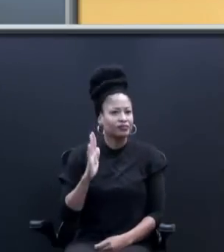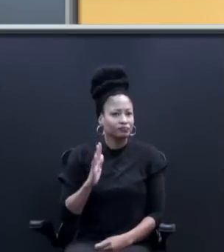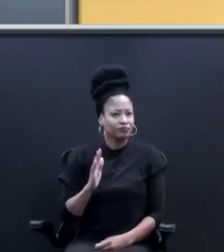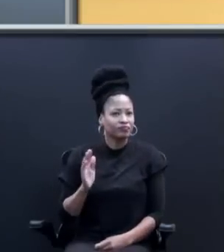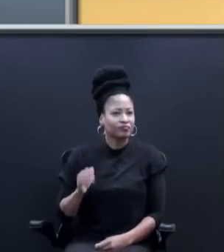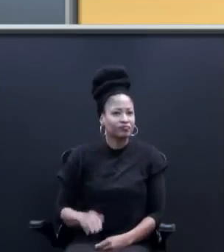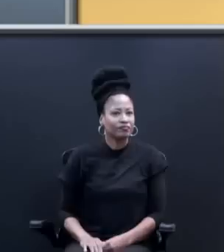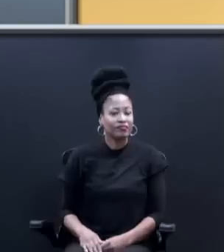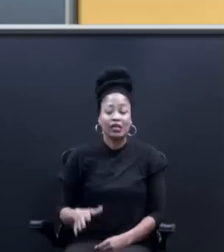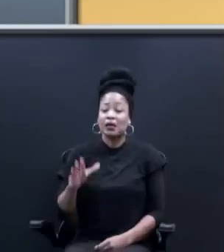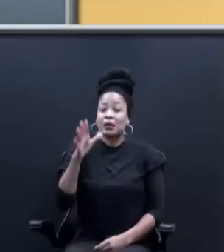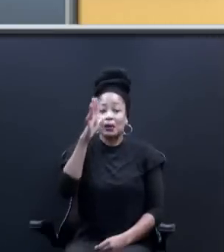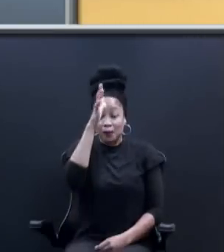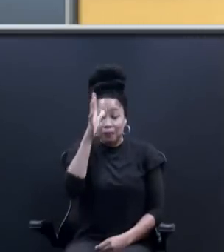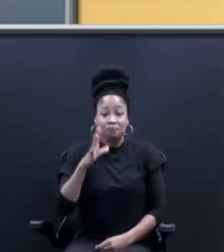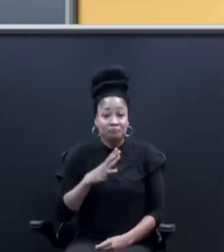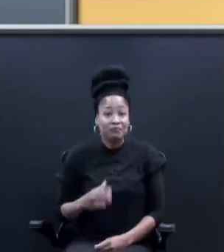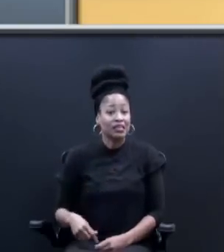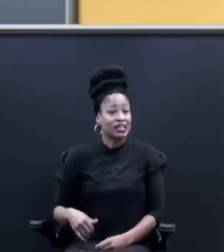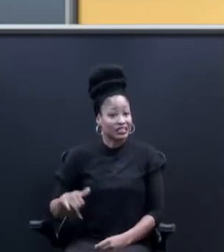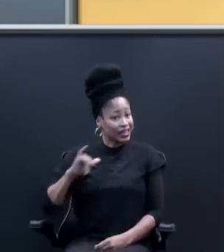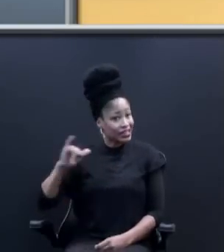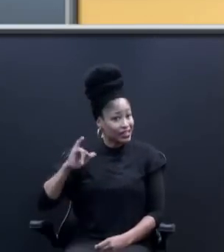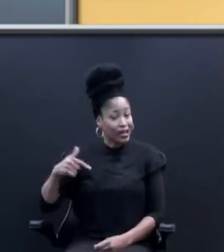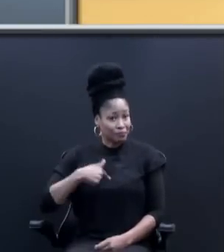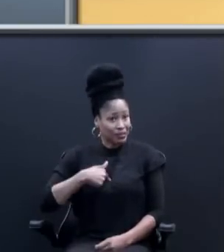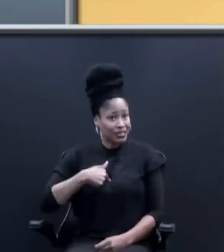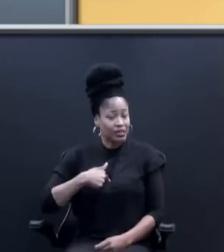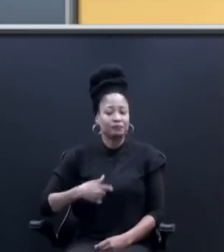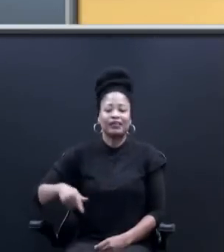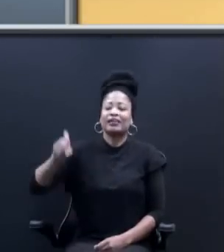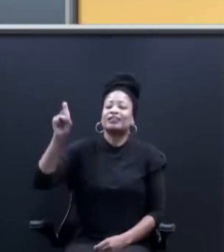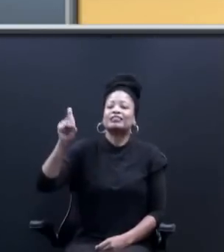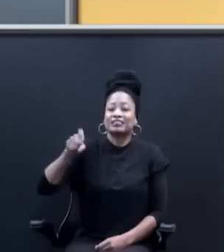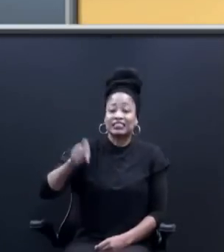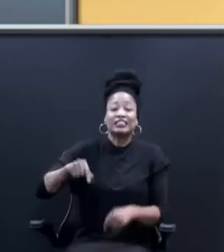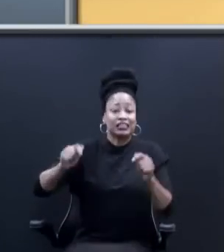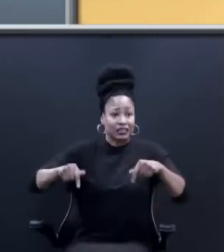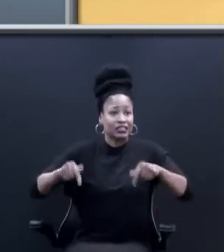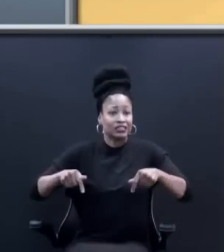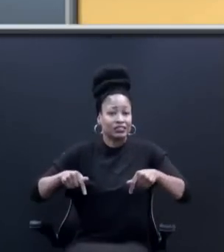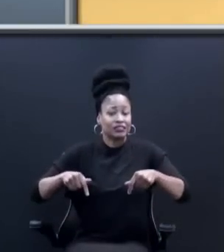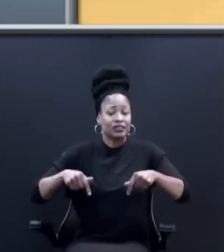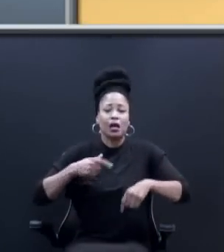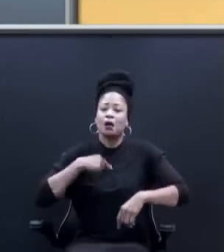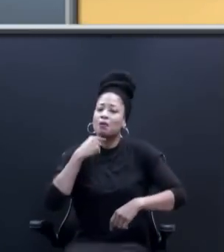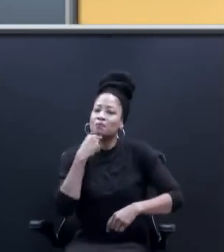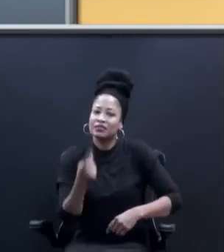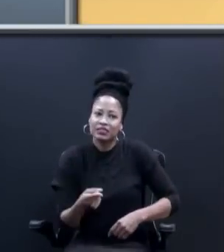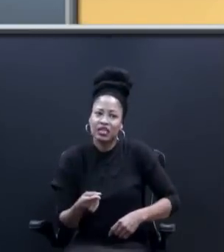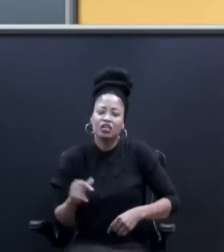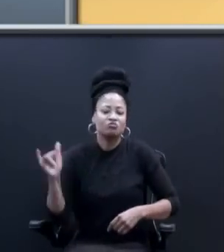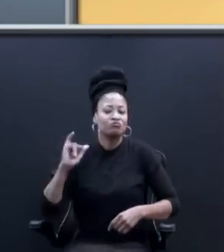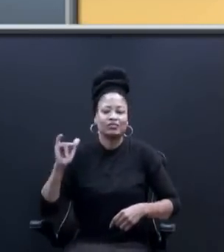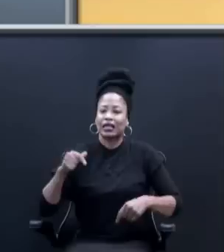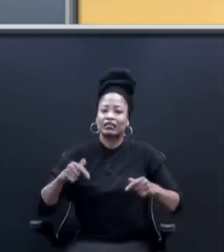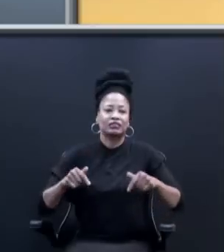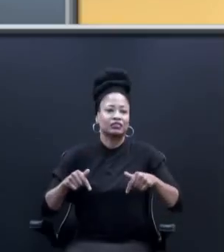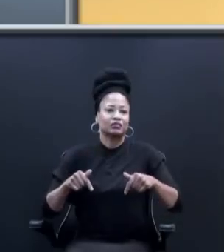Guys like me need this. I'm going to tell you like it is. He shall be